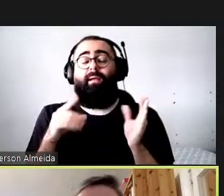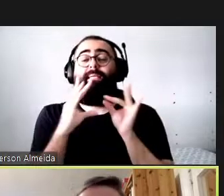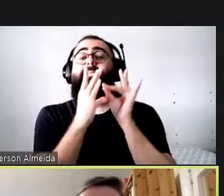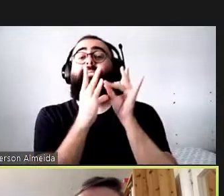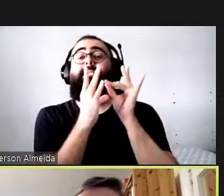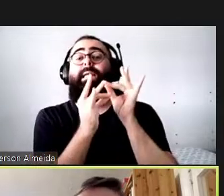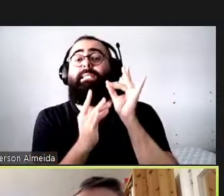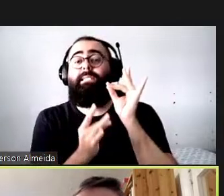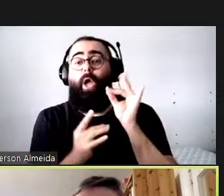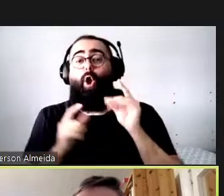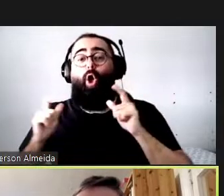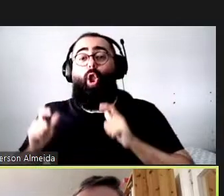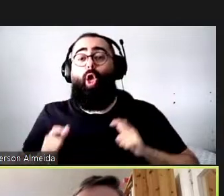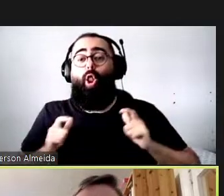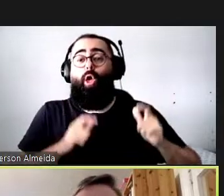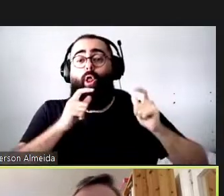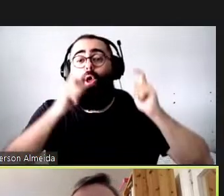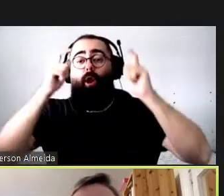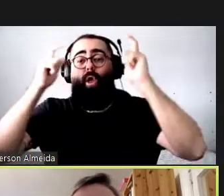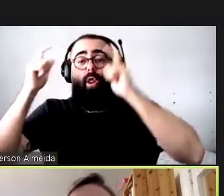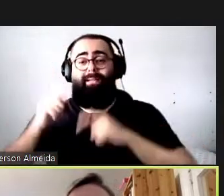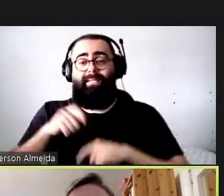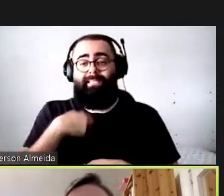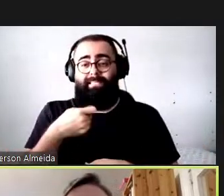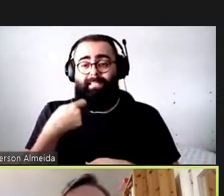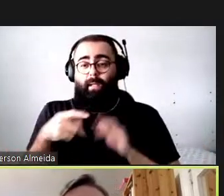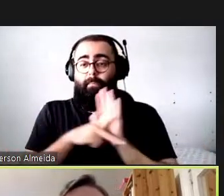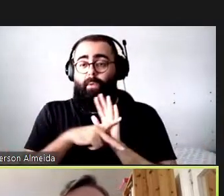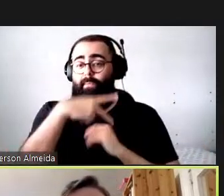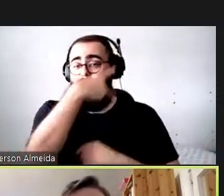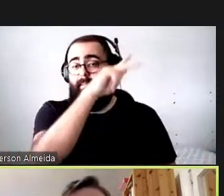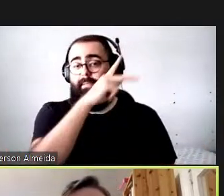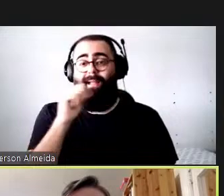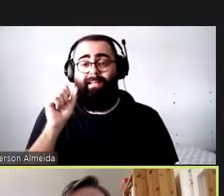sign locations in American Sign Language.